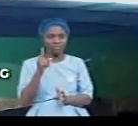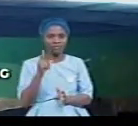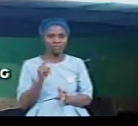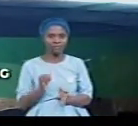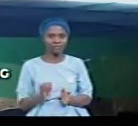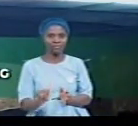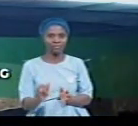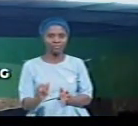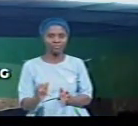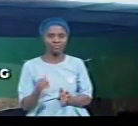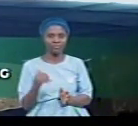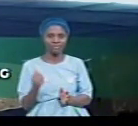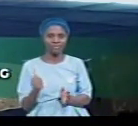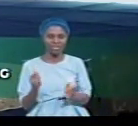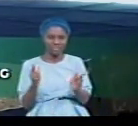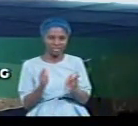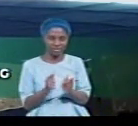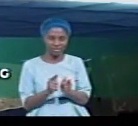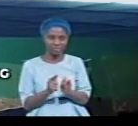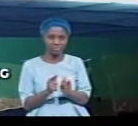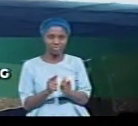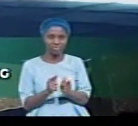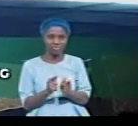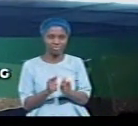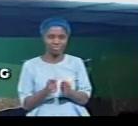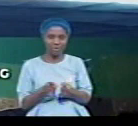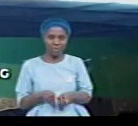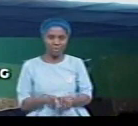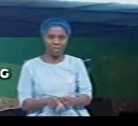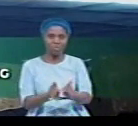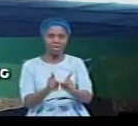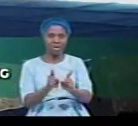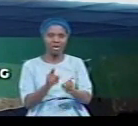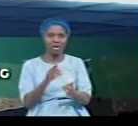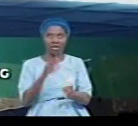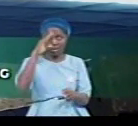little while, and he that shall